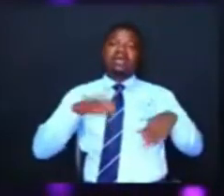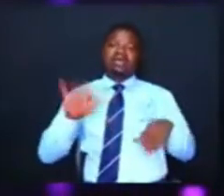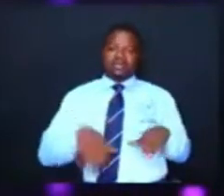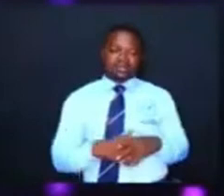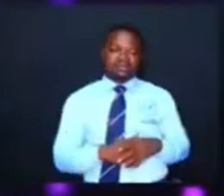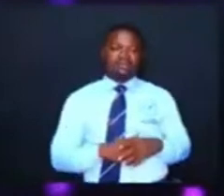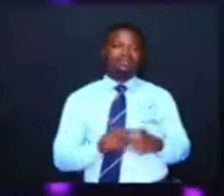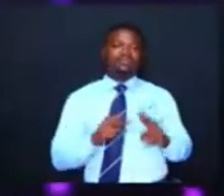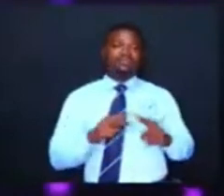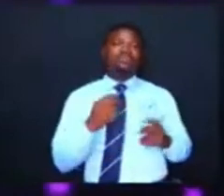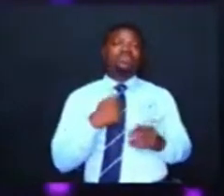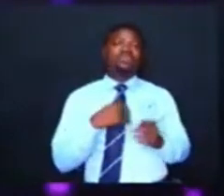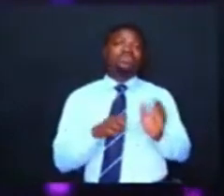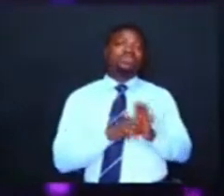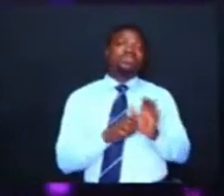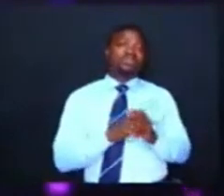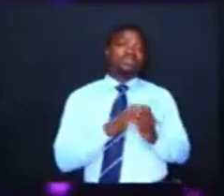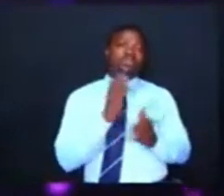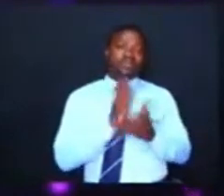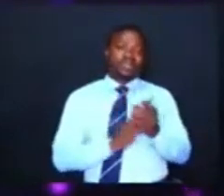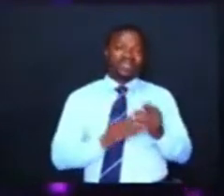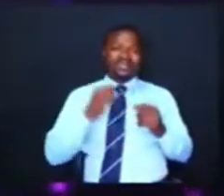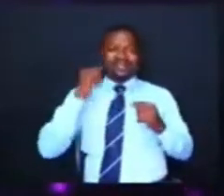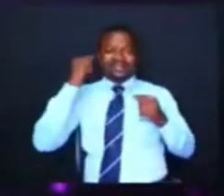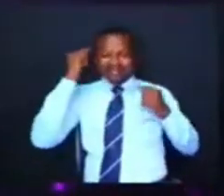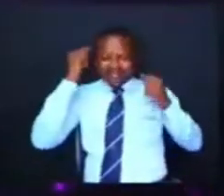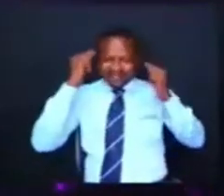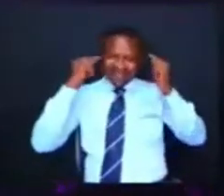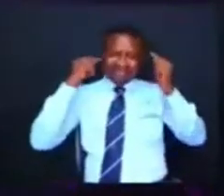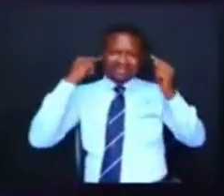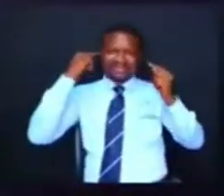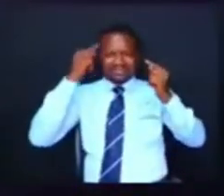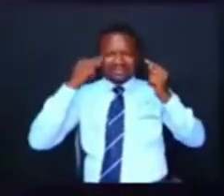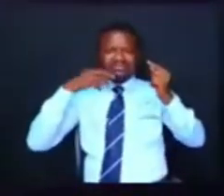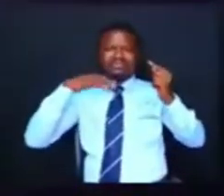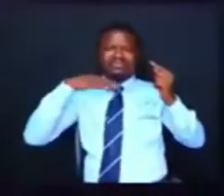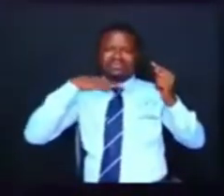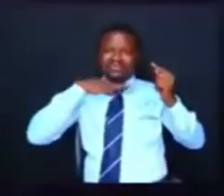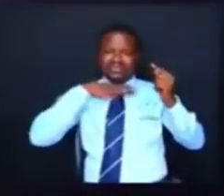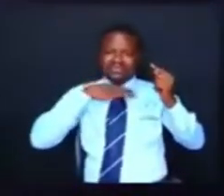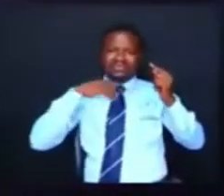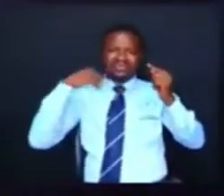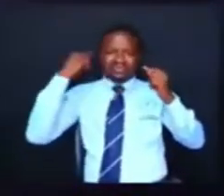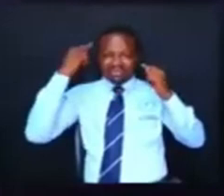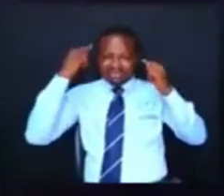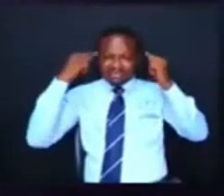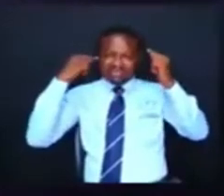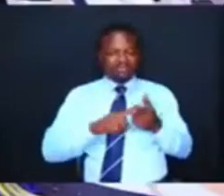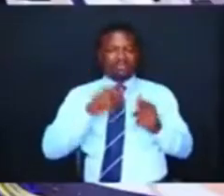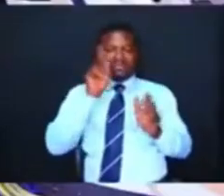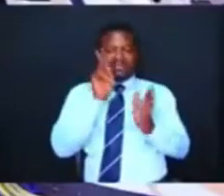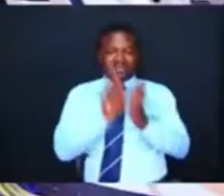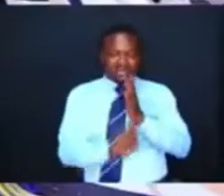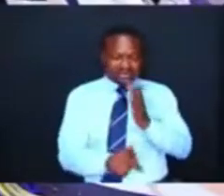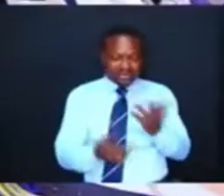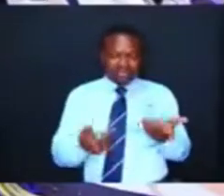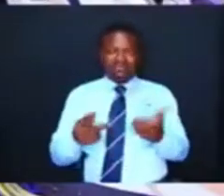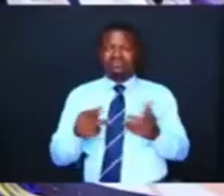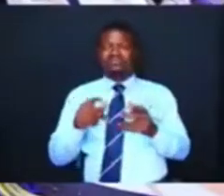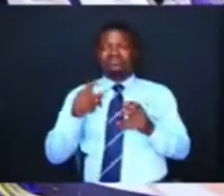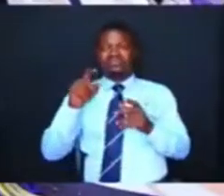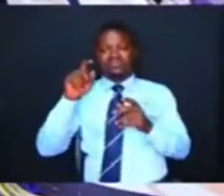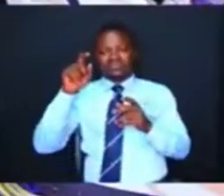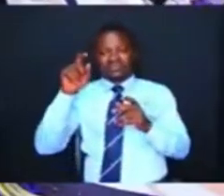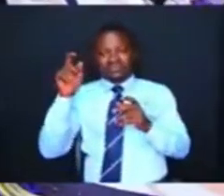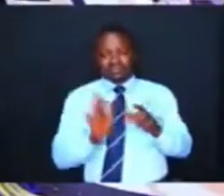And so somebody turns thoughts, immoral thoughts over and over again, and then he commits